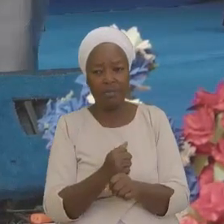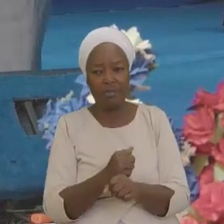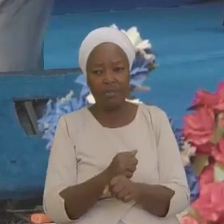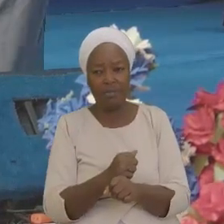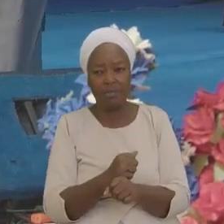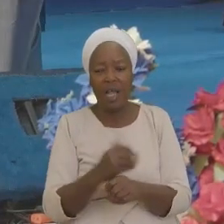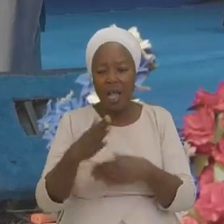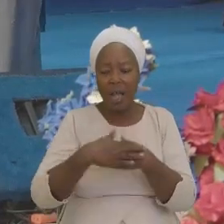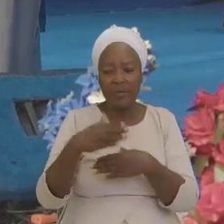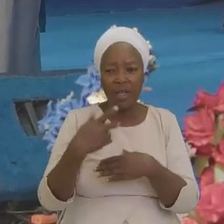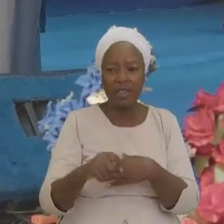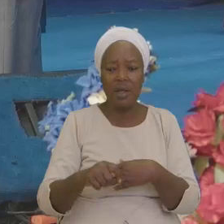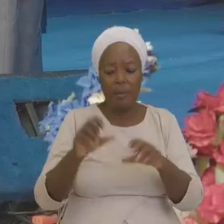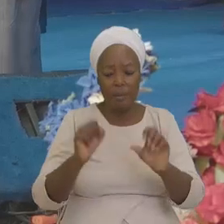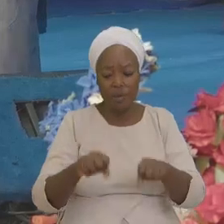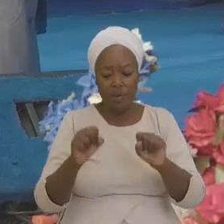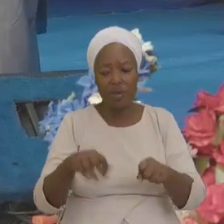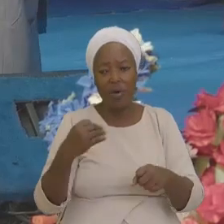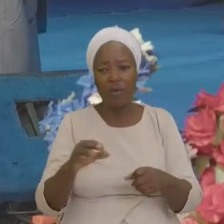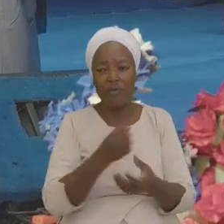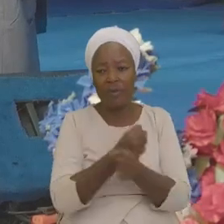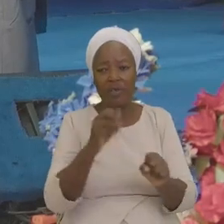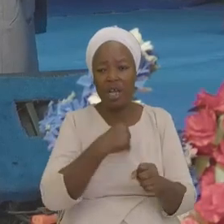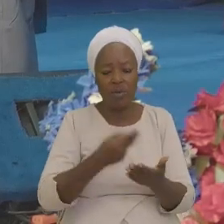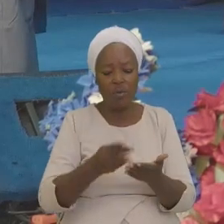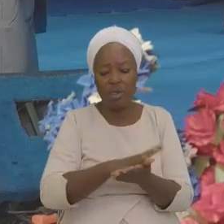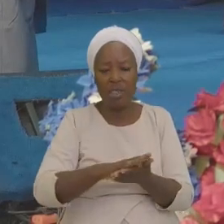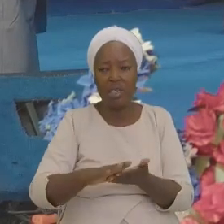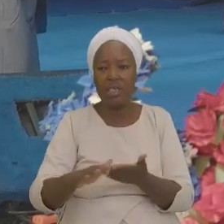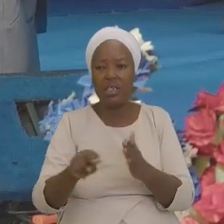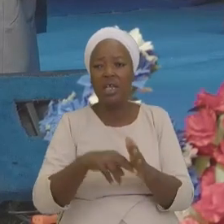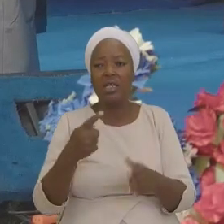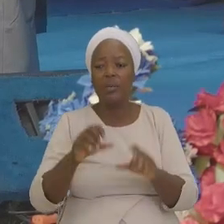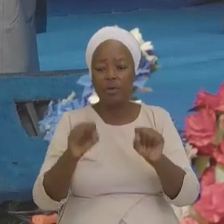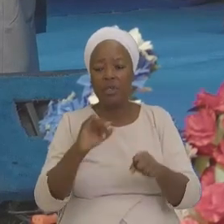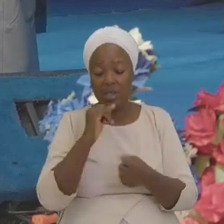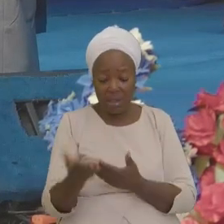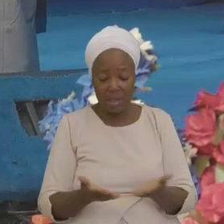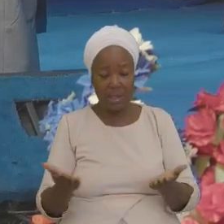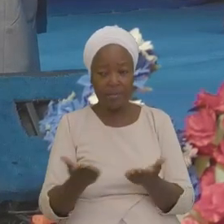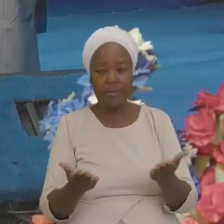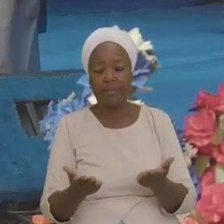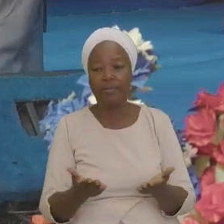after the possibility of salvation and holiness, the possibility is here.